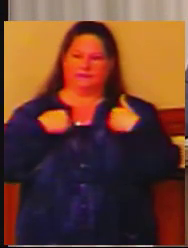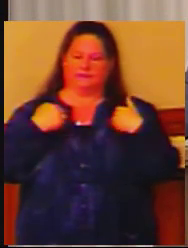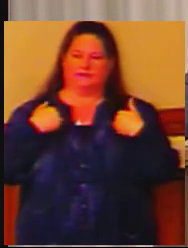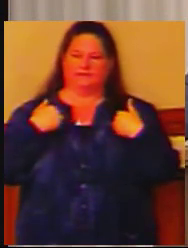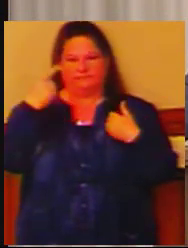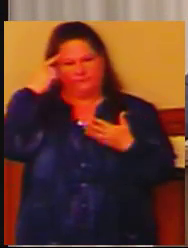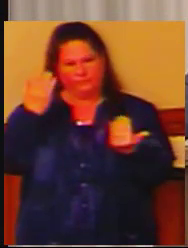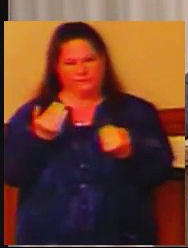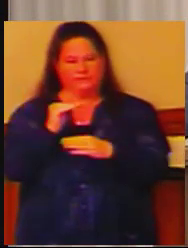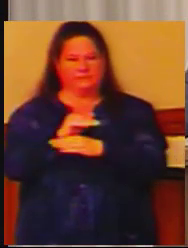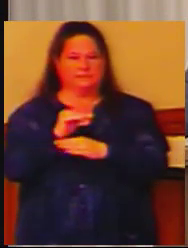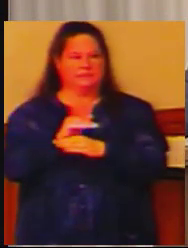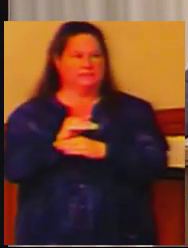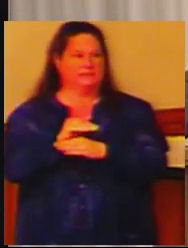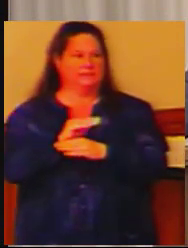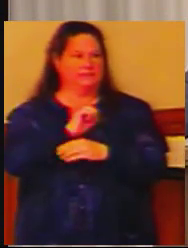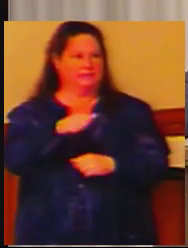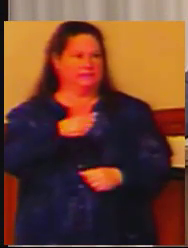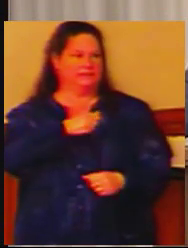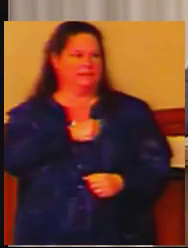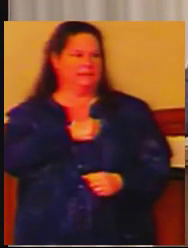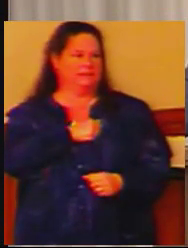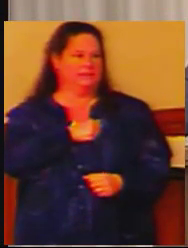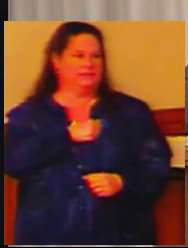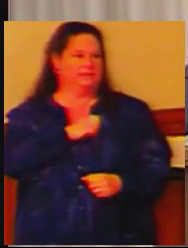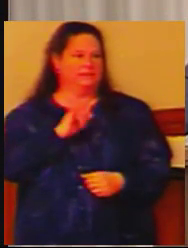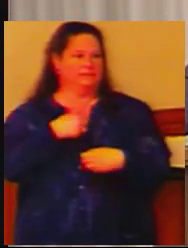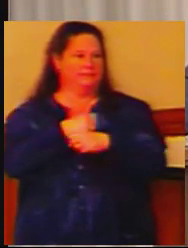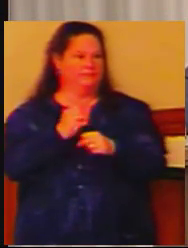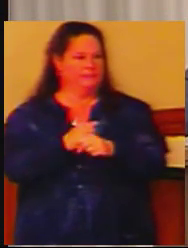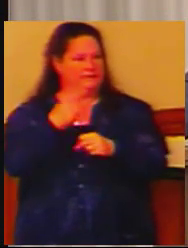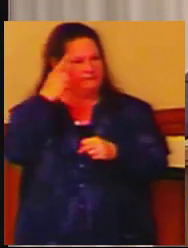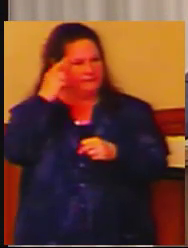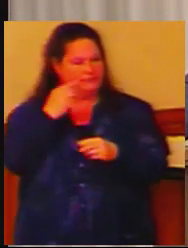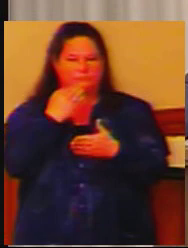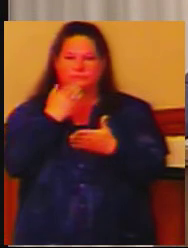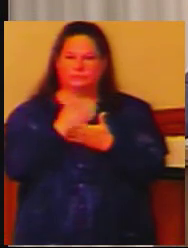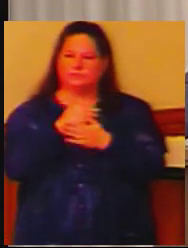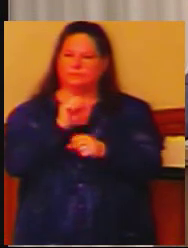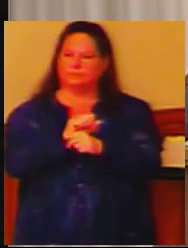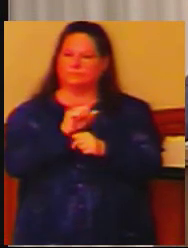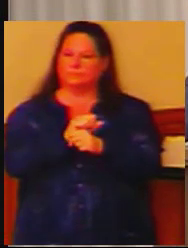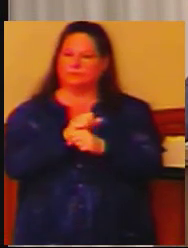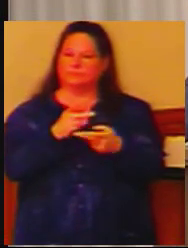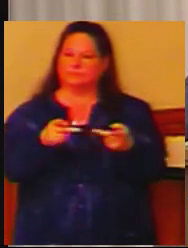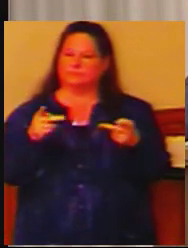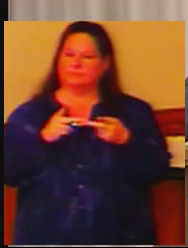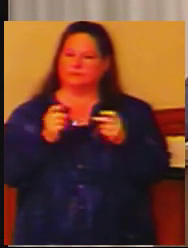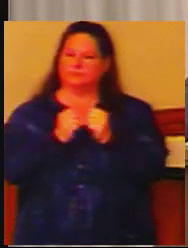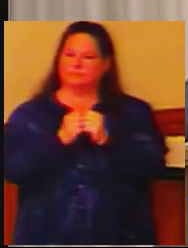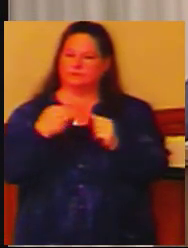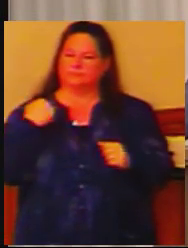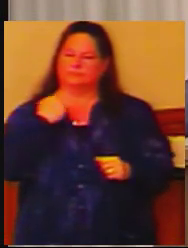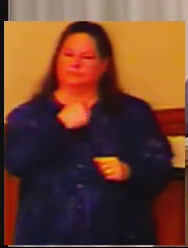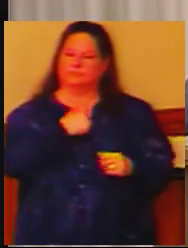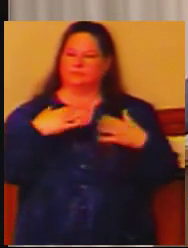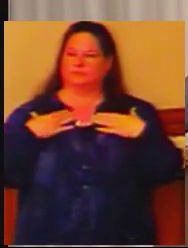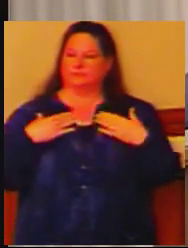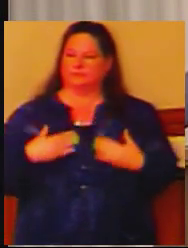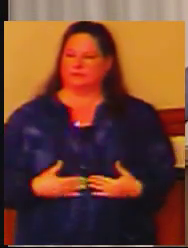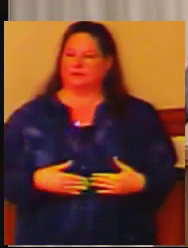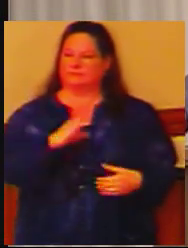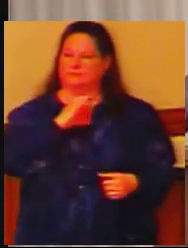tonight. The attitudes that make for an ideal working conditions among members of the body of